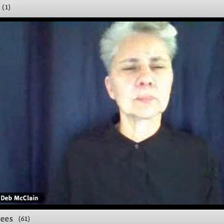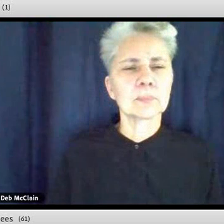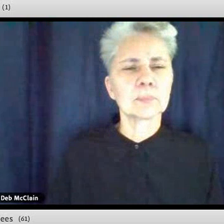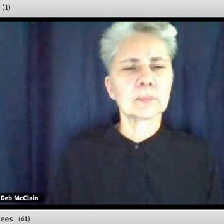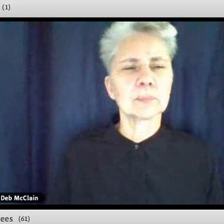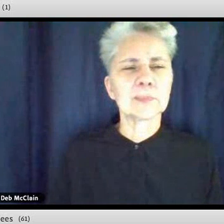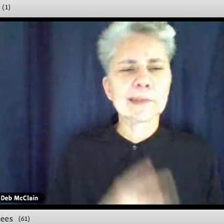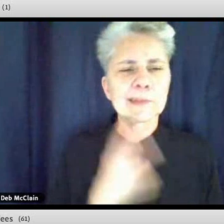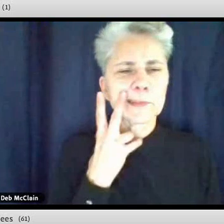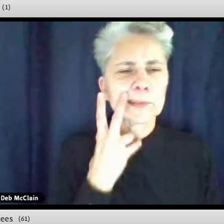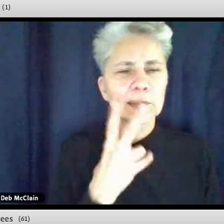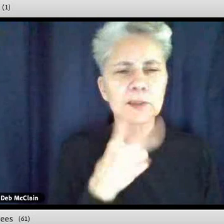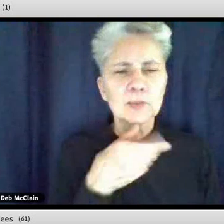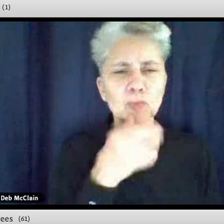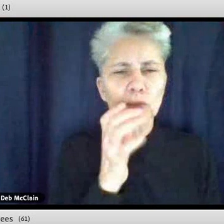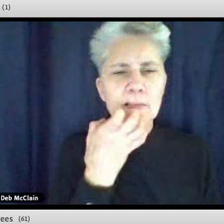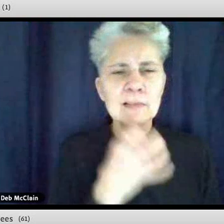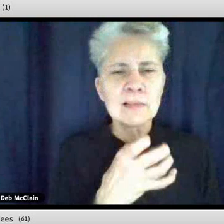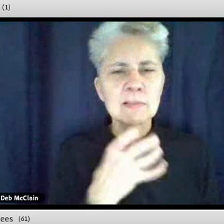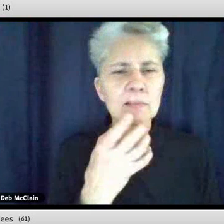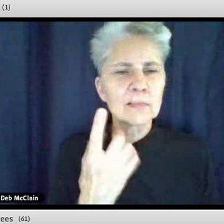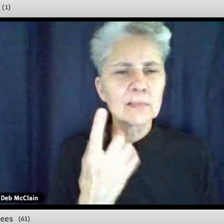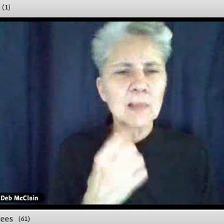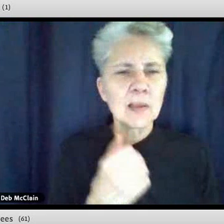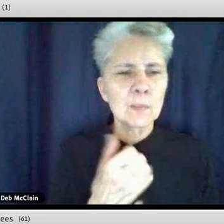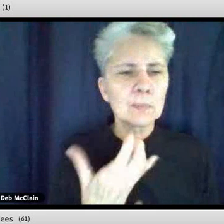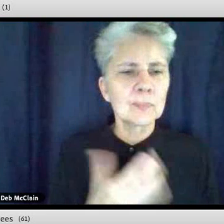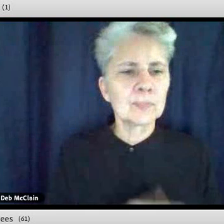Let's see if there's anything about